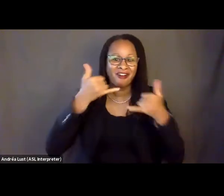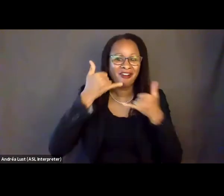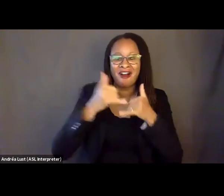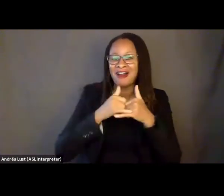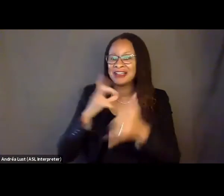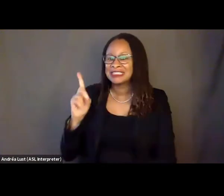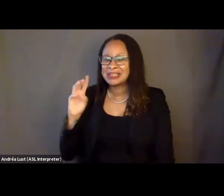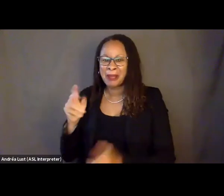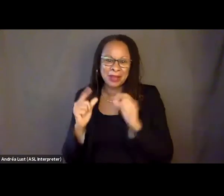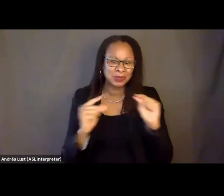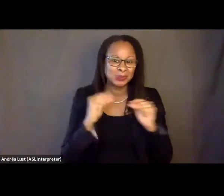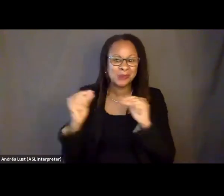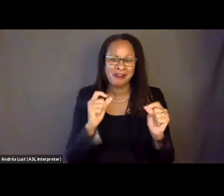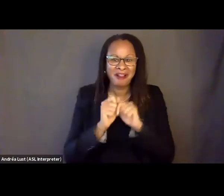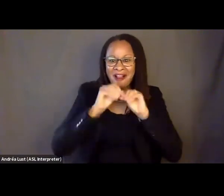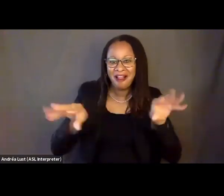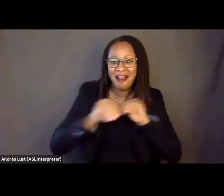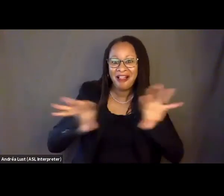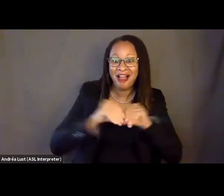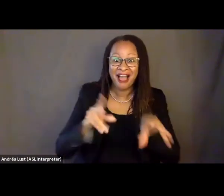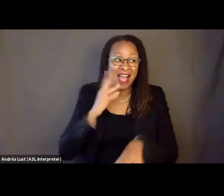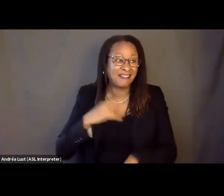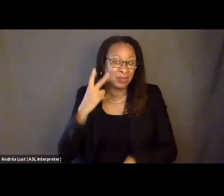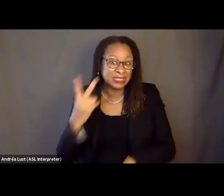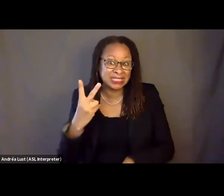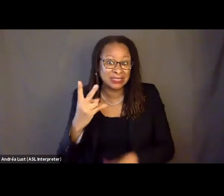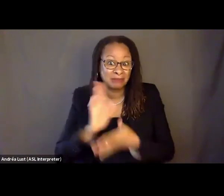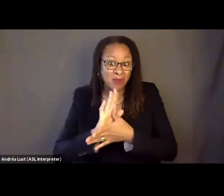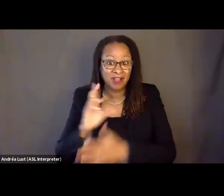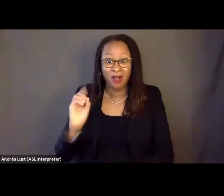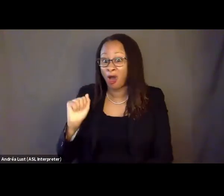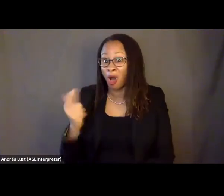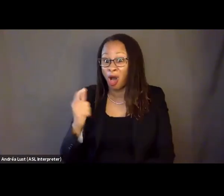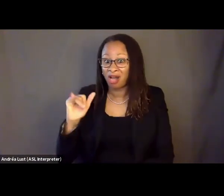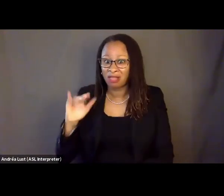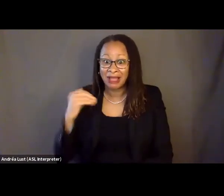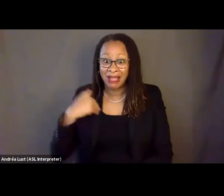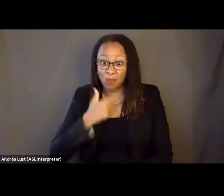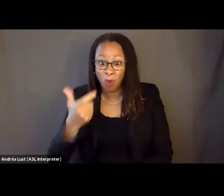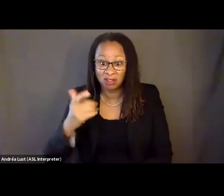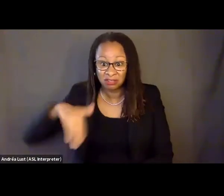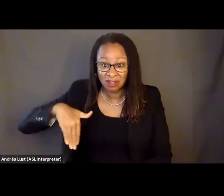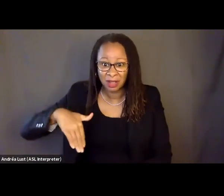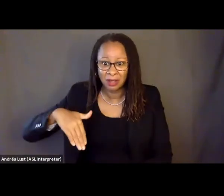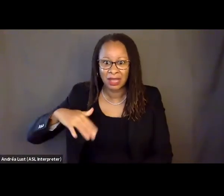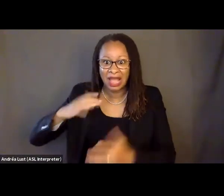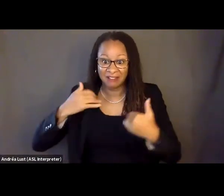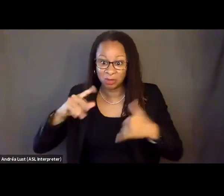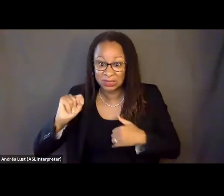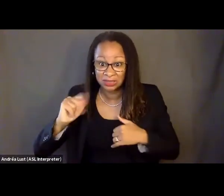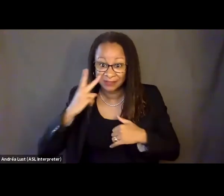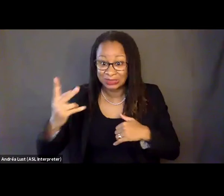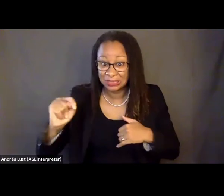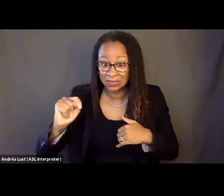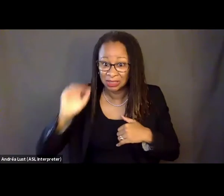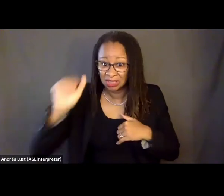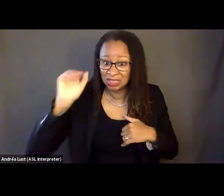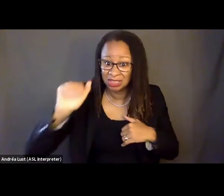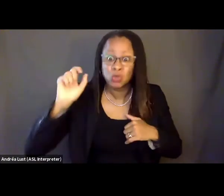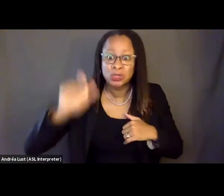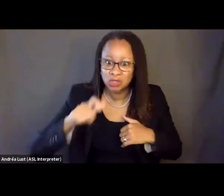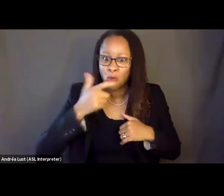DMs and Twitter and stuff like, have you seen All In? So why have you watched it yet? I don't know if you've seen All In yet. Have you seen All In yet? It's so